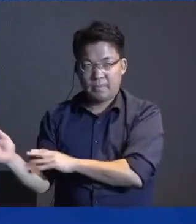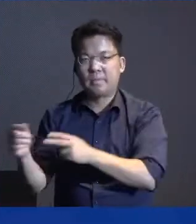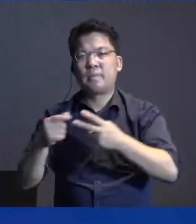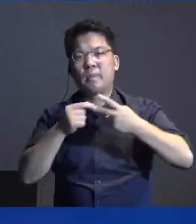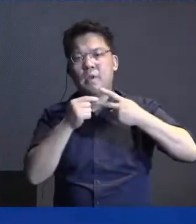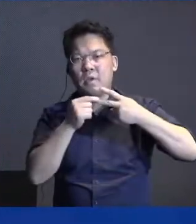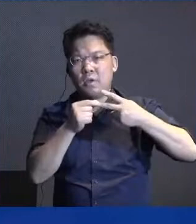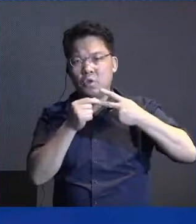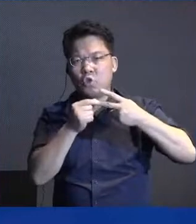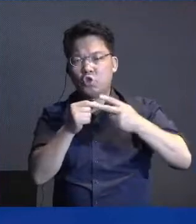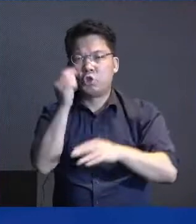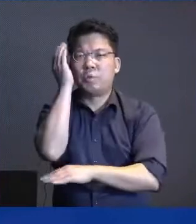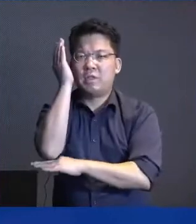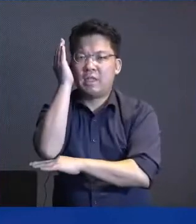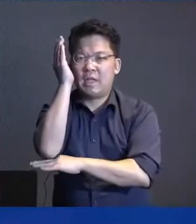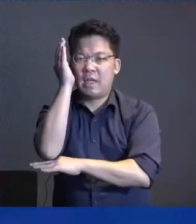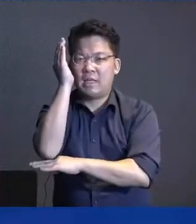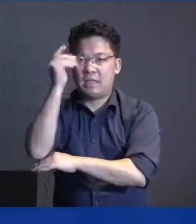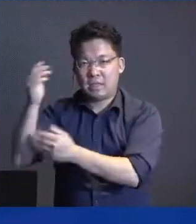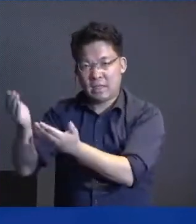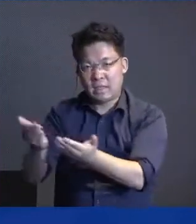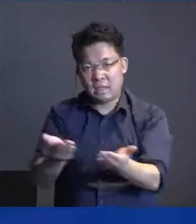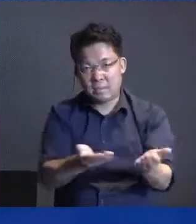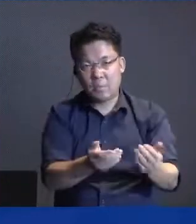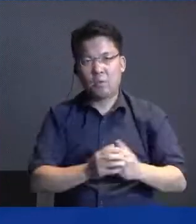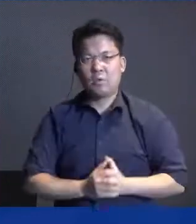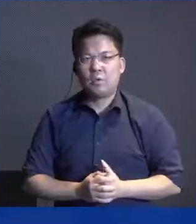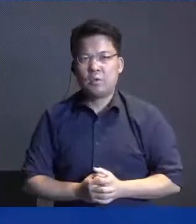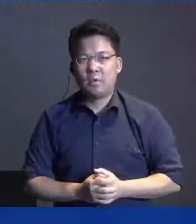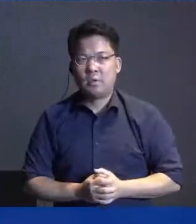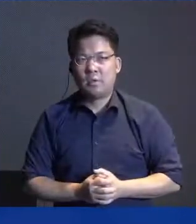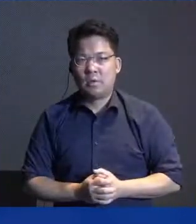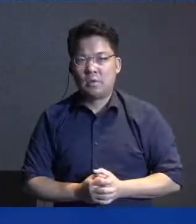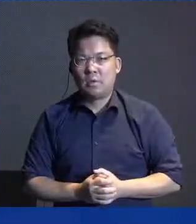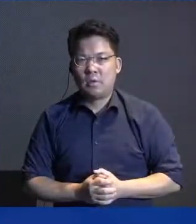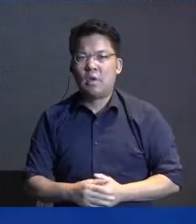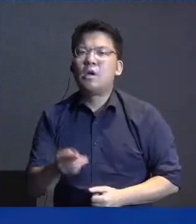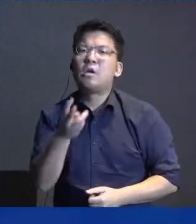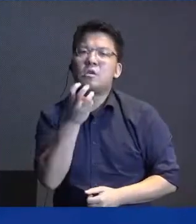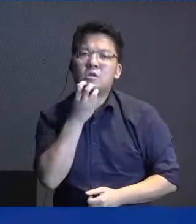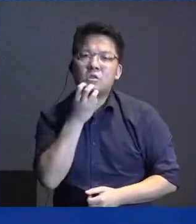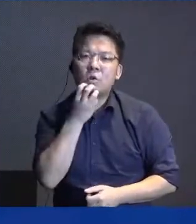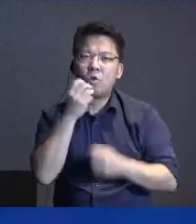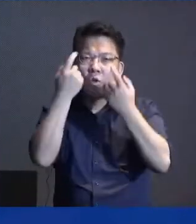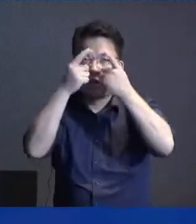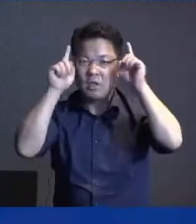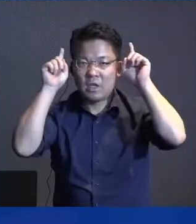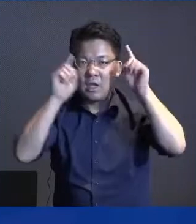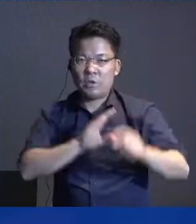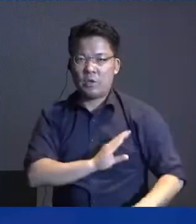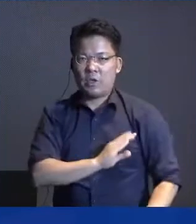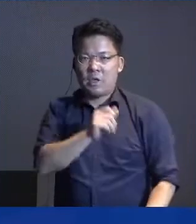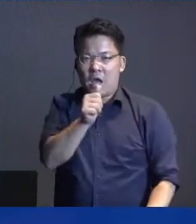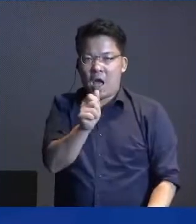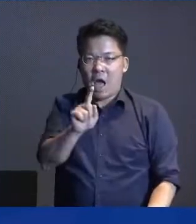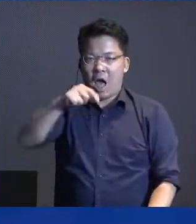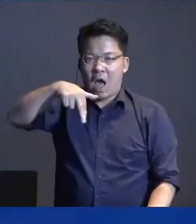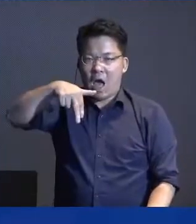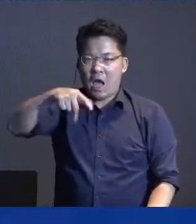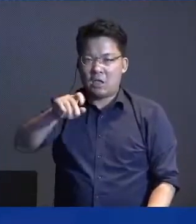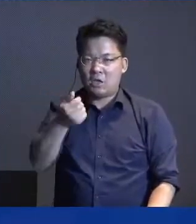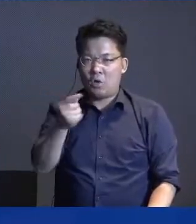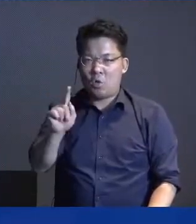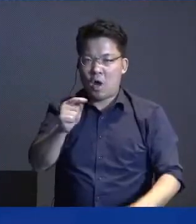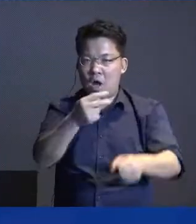second presenter is Professor Jung-Hwa Ha. So her presentation title is